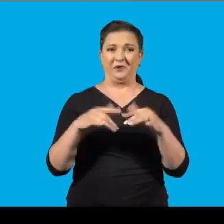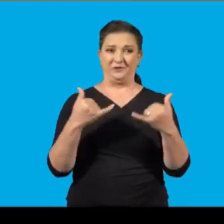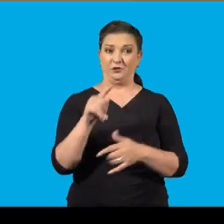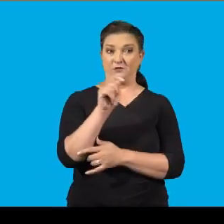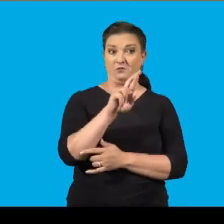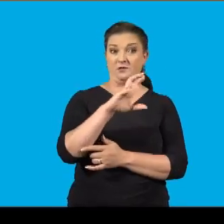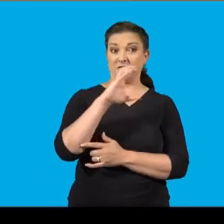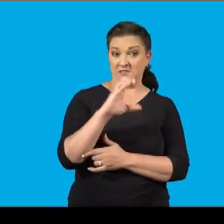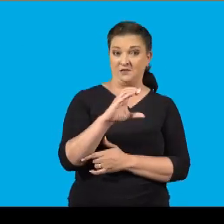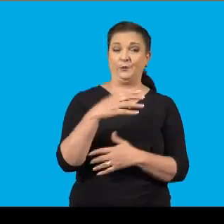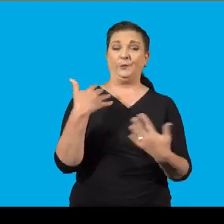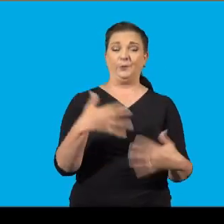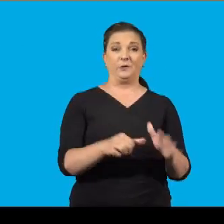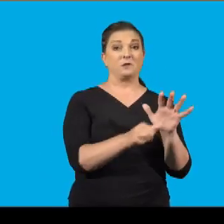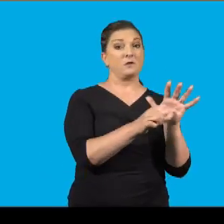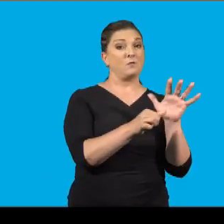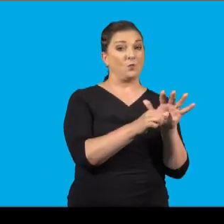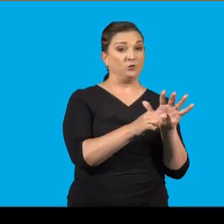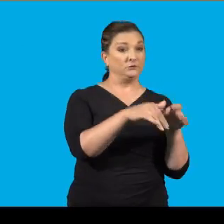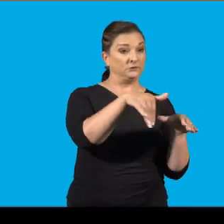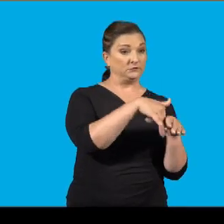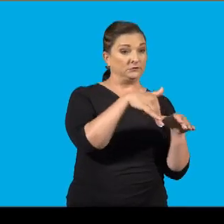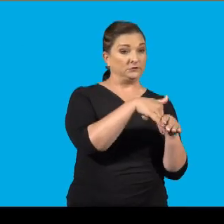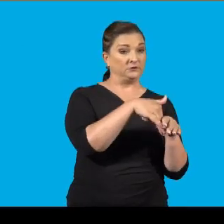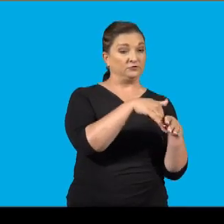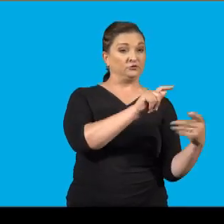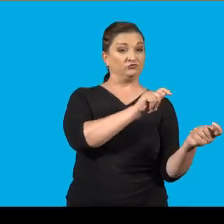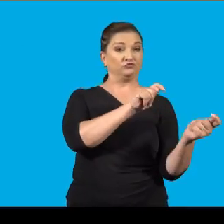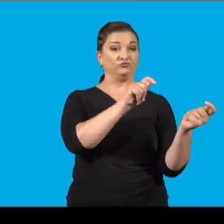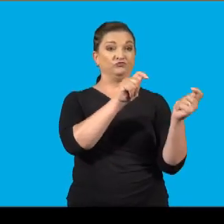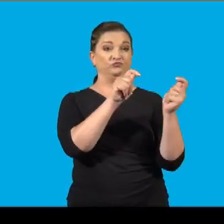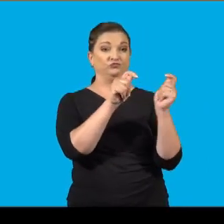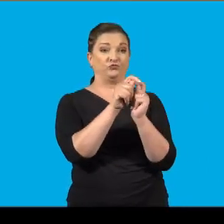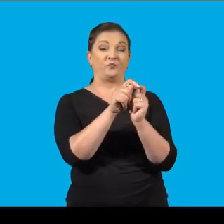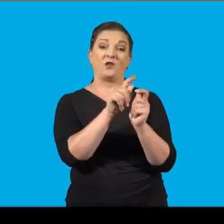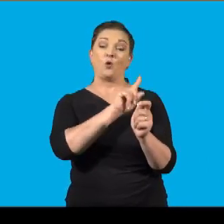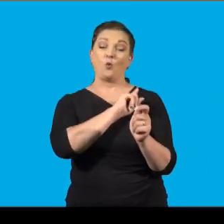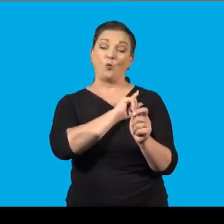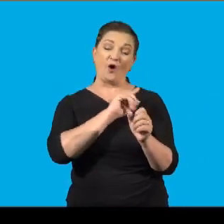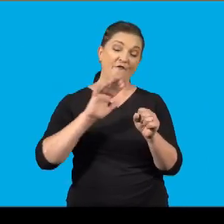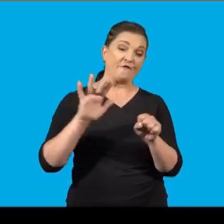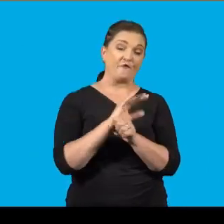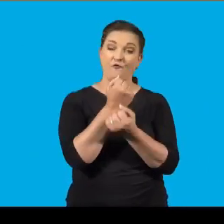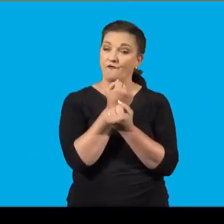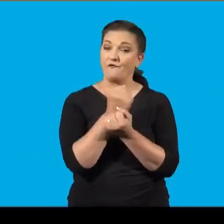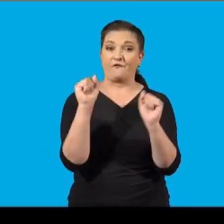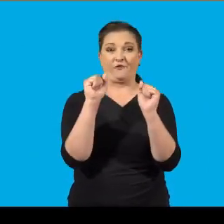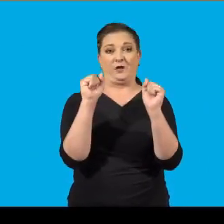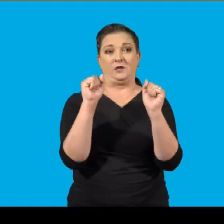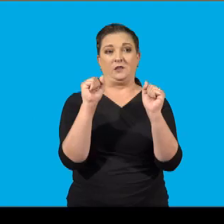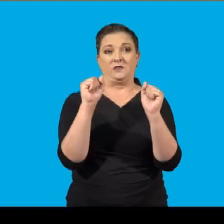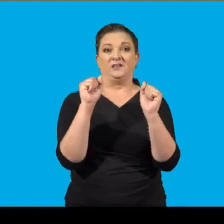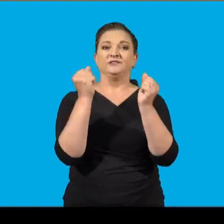crucial component of the transition to full and free democracy in South Africa,